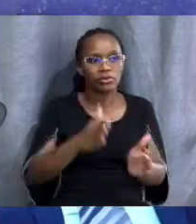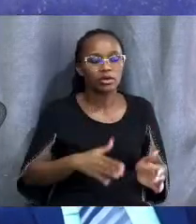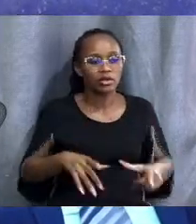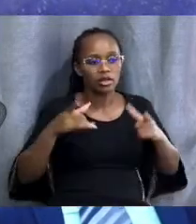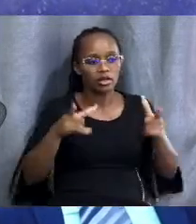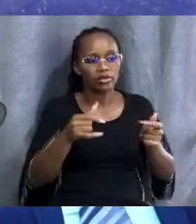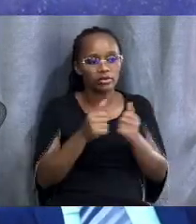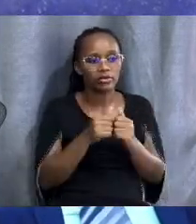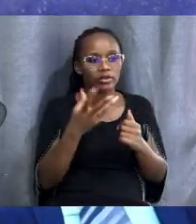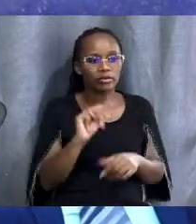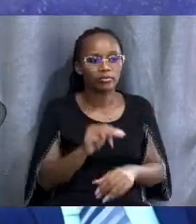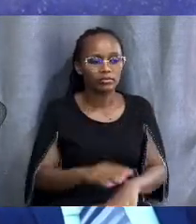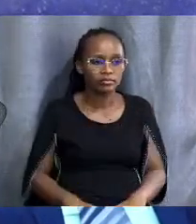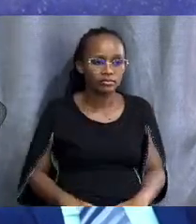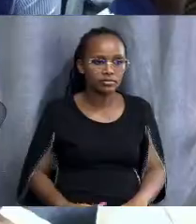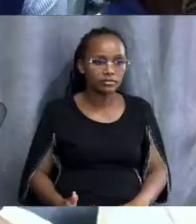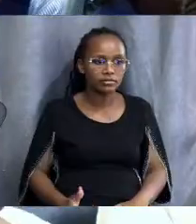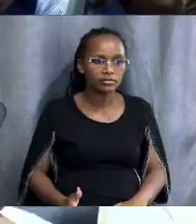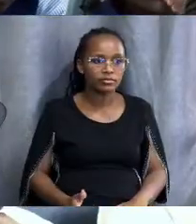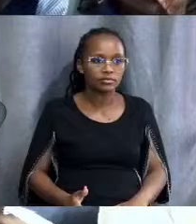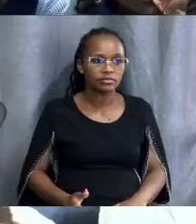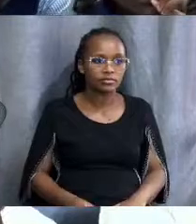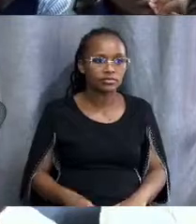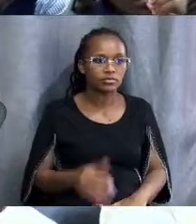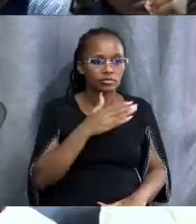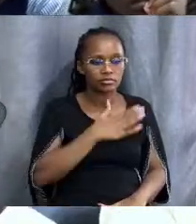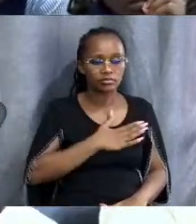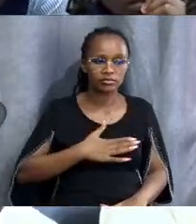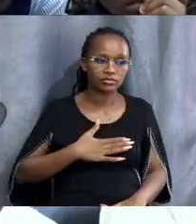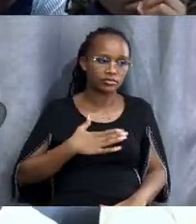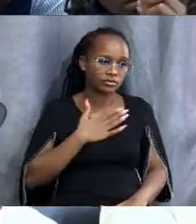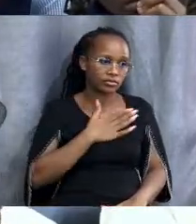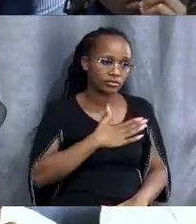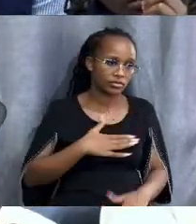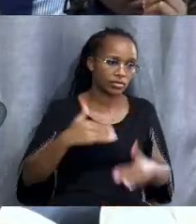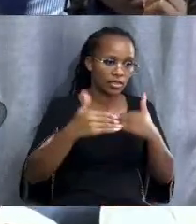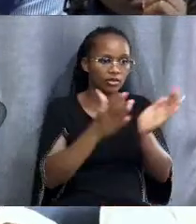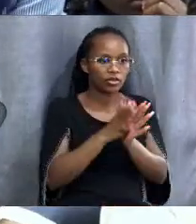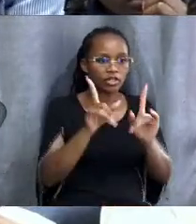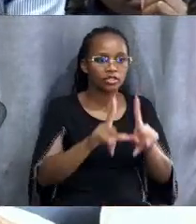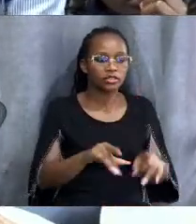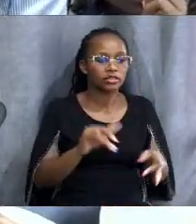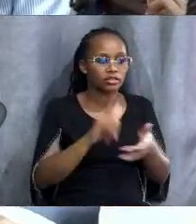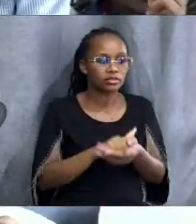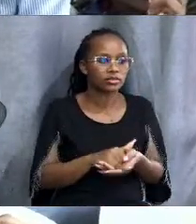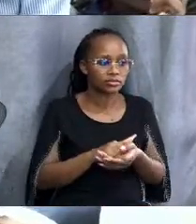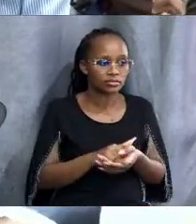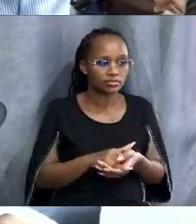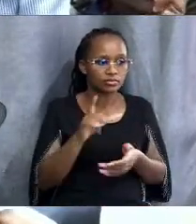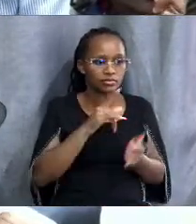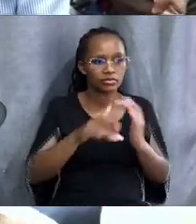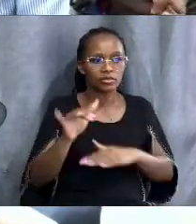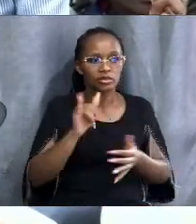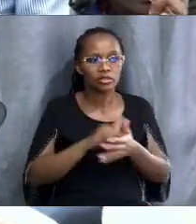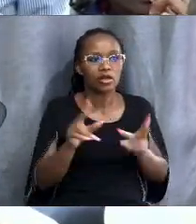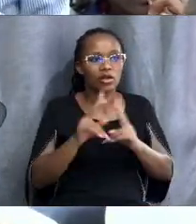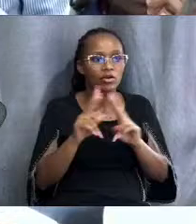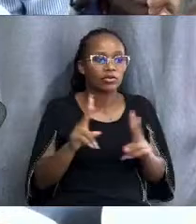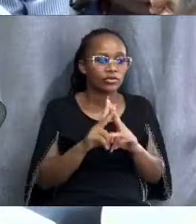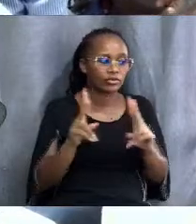live with them. For the deceased families, I know a time like this, you are very